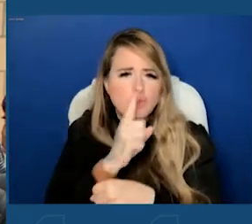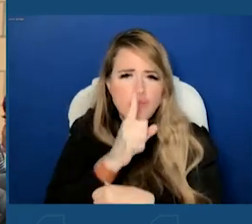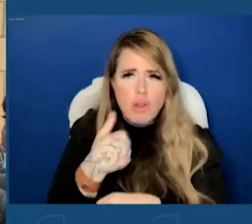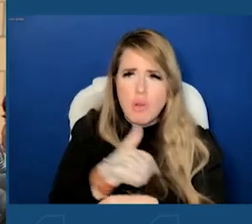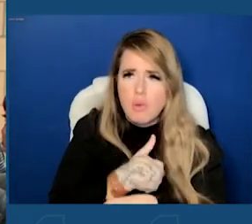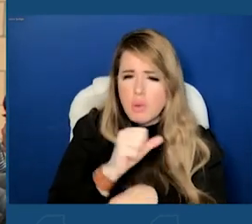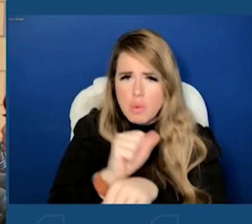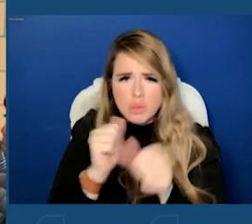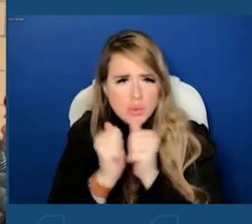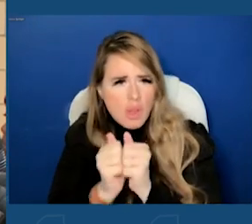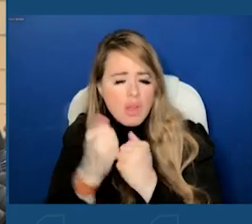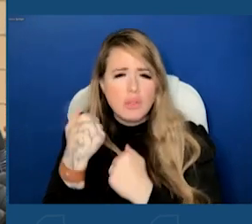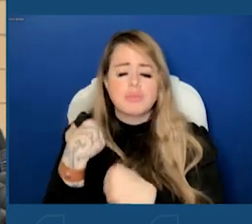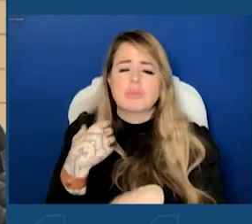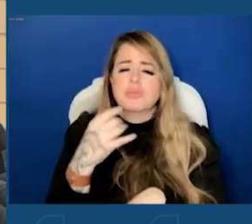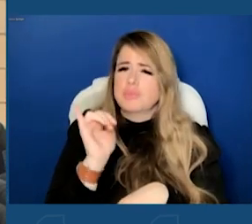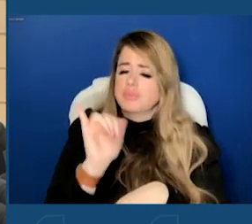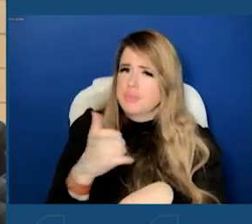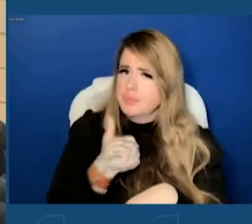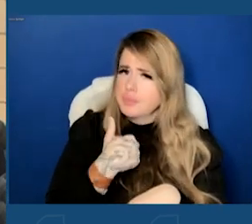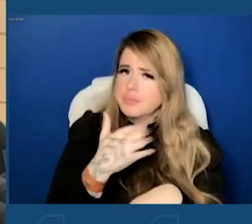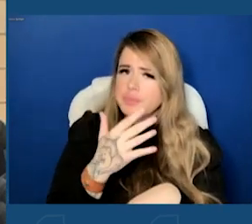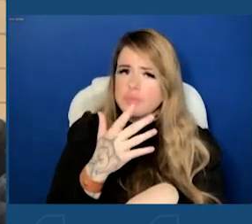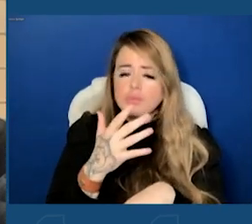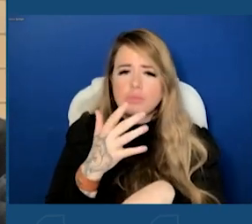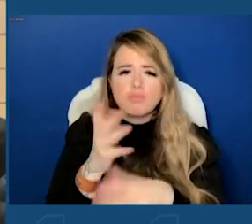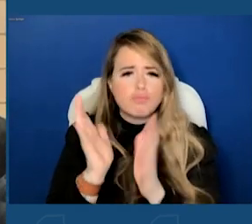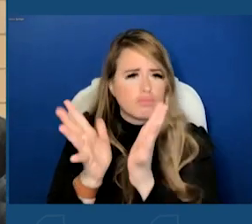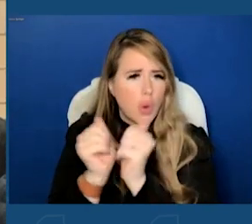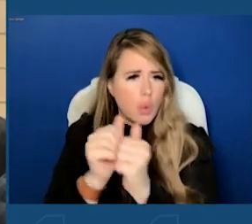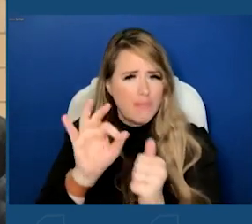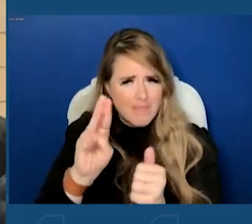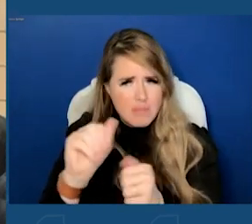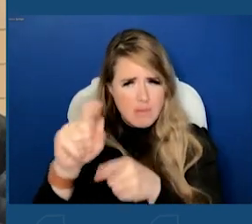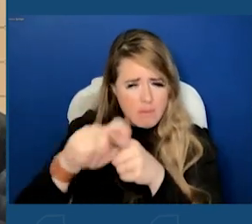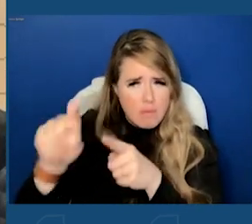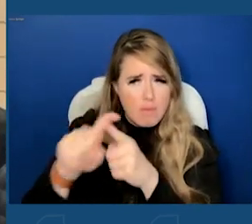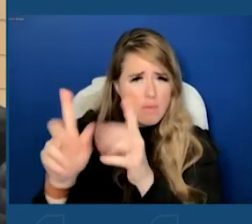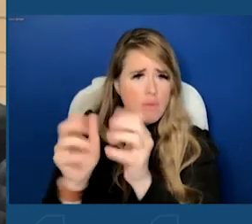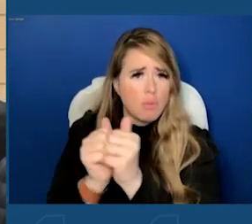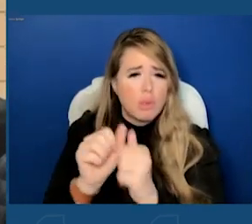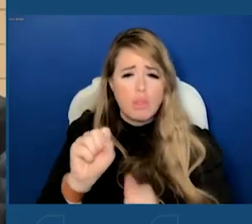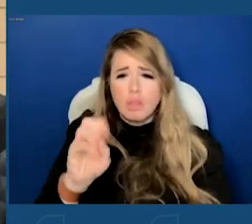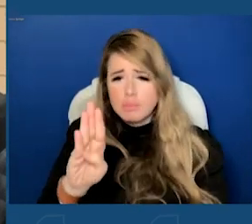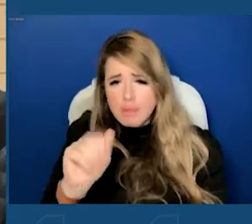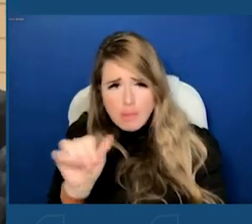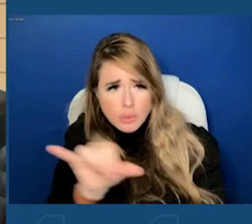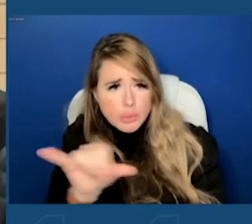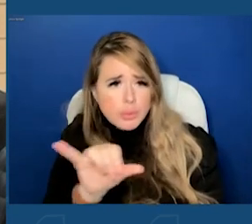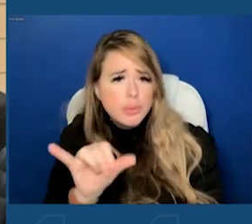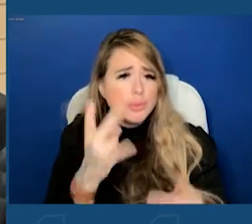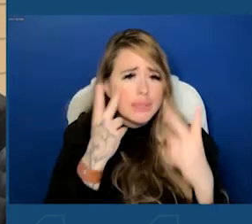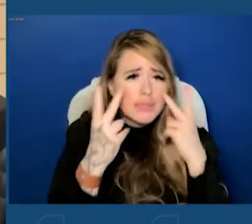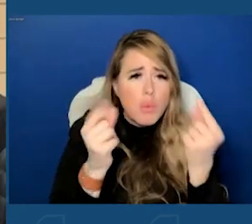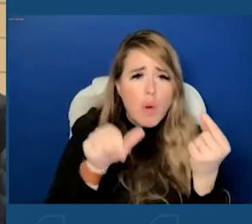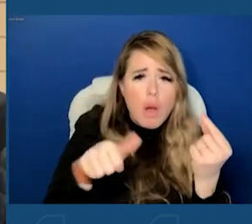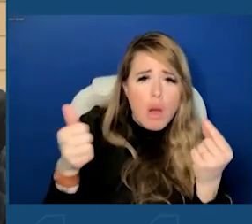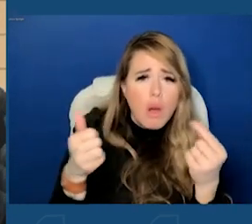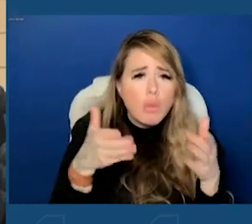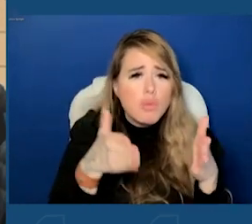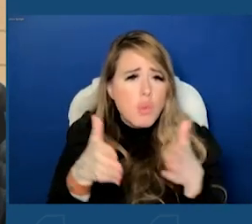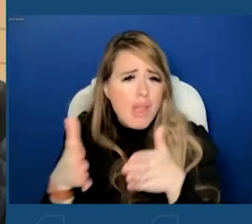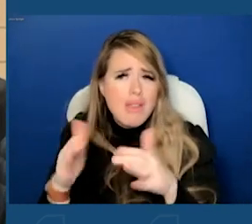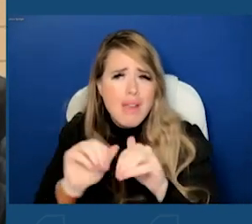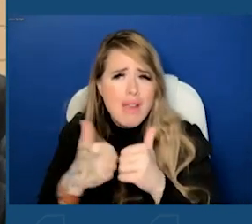And I've been on the phone with FEMA as well as with SBA, looking at some other creative ways that we may be able to utilize the